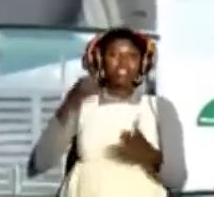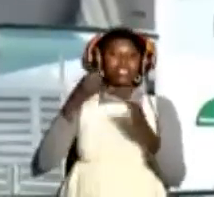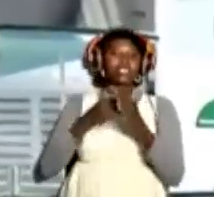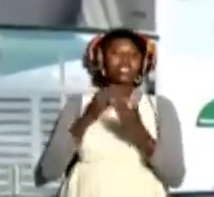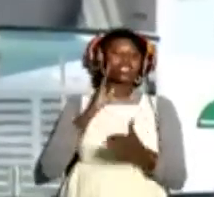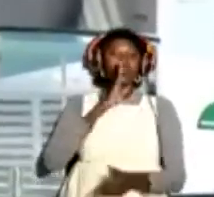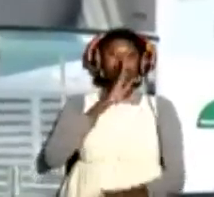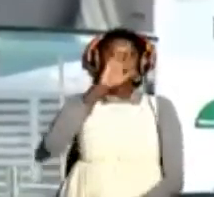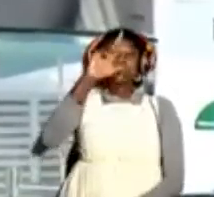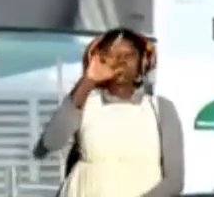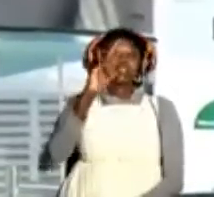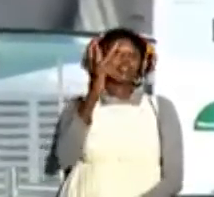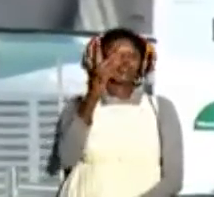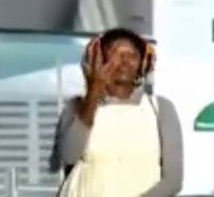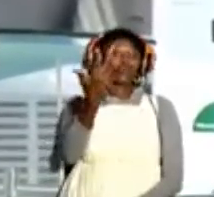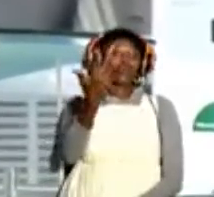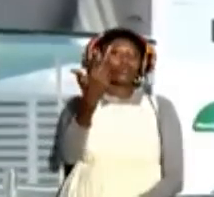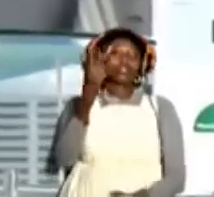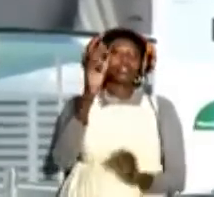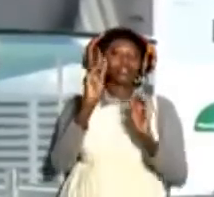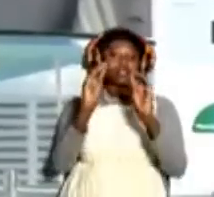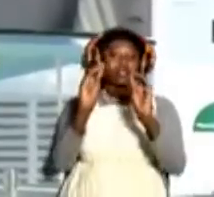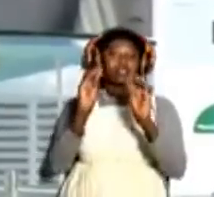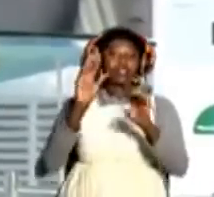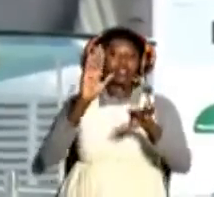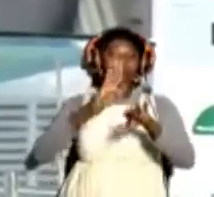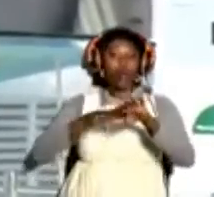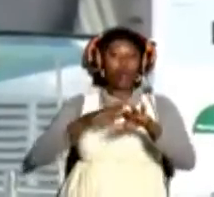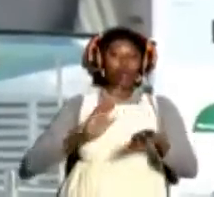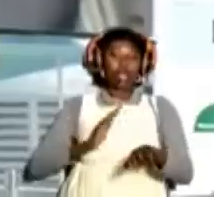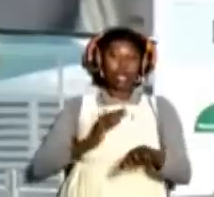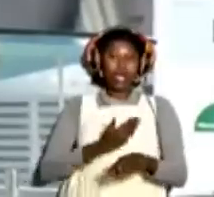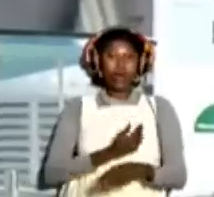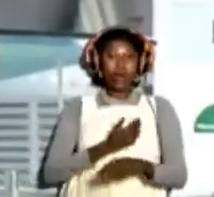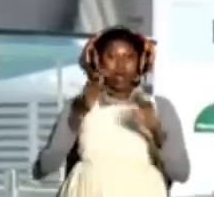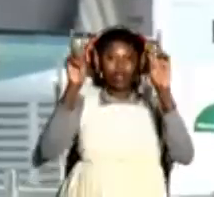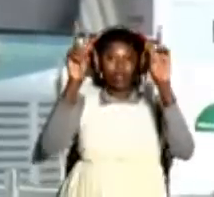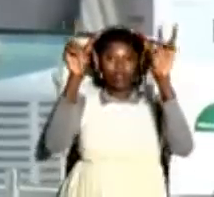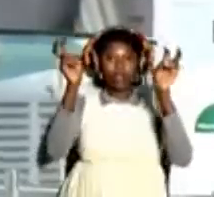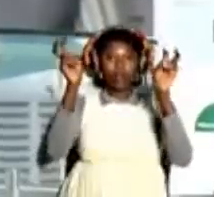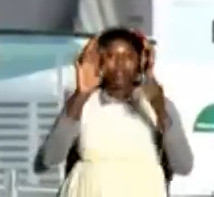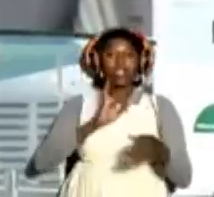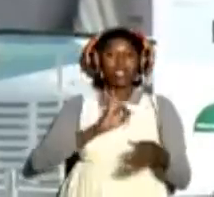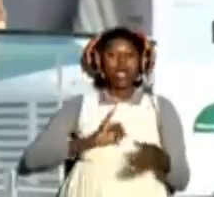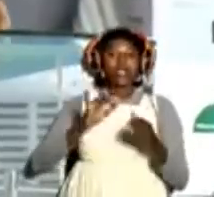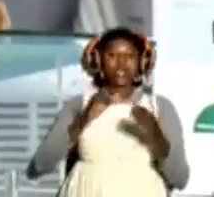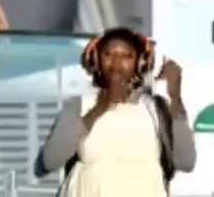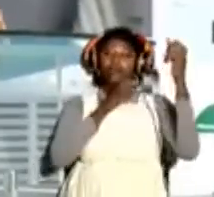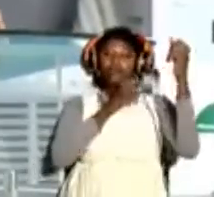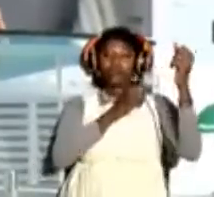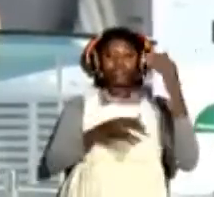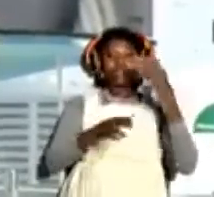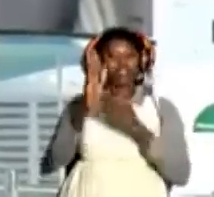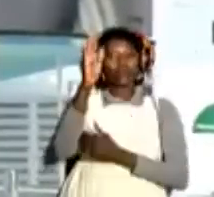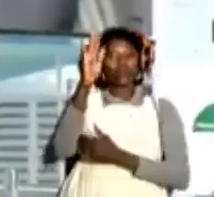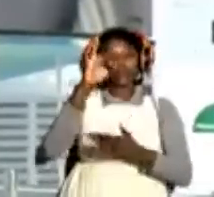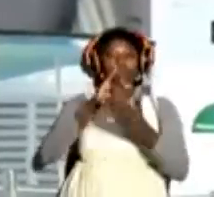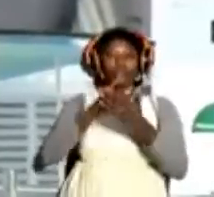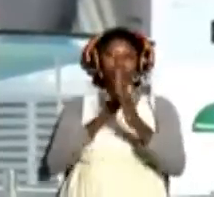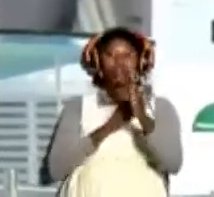third exposition on our theme, and I'm trusting that God will help us to tie things